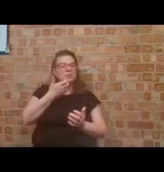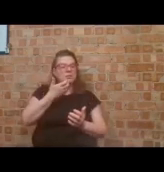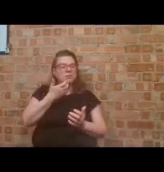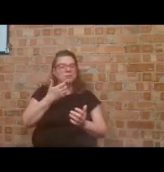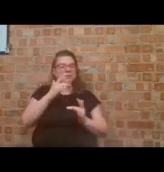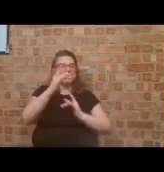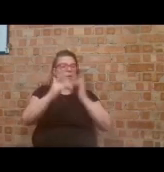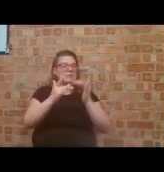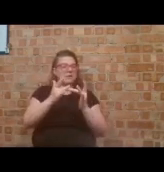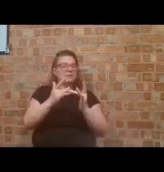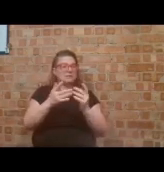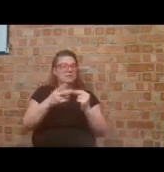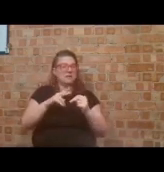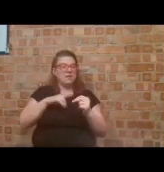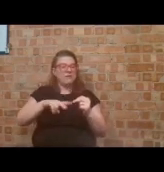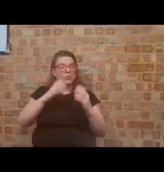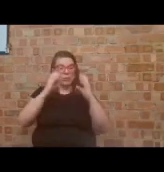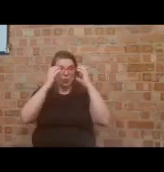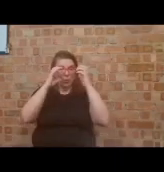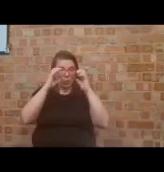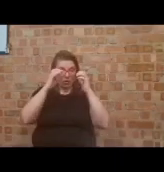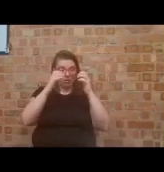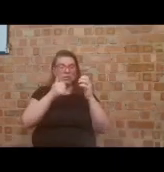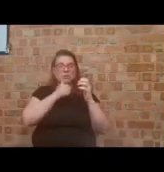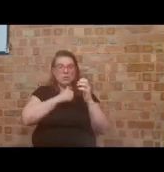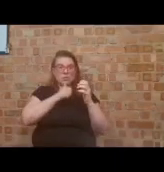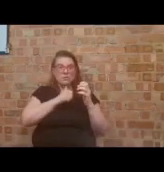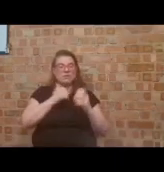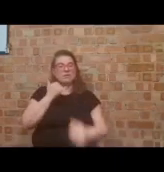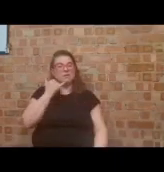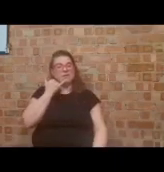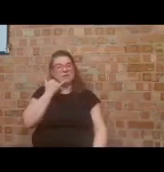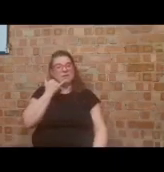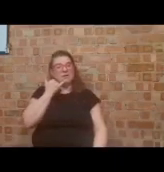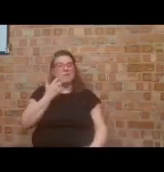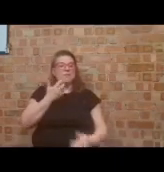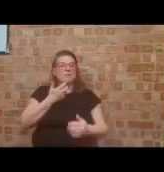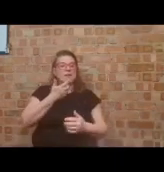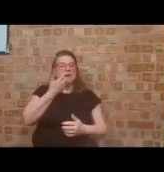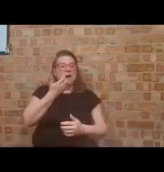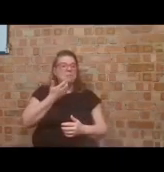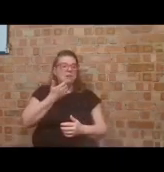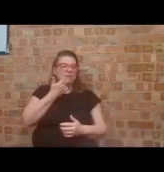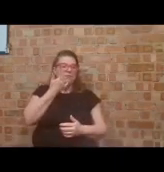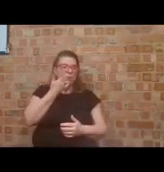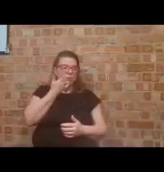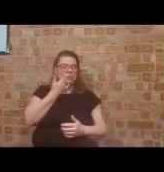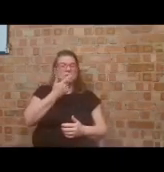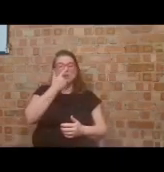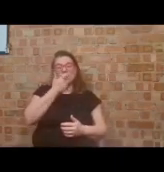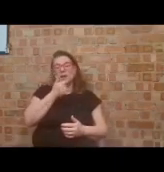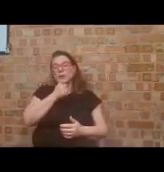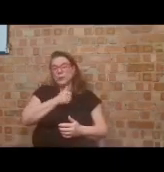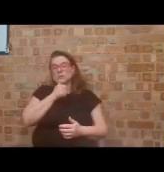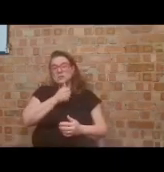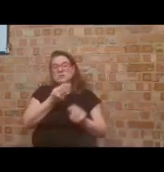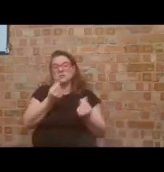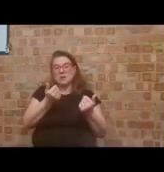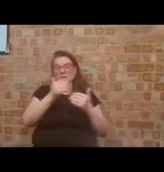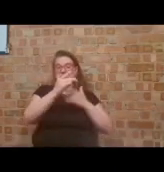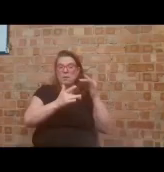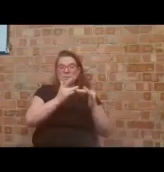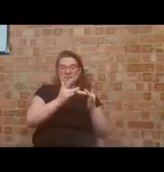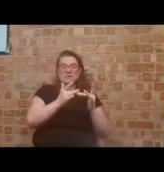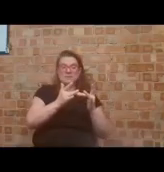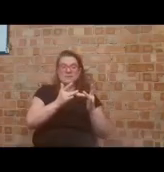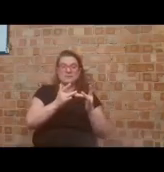So just if you do a Google search for using the iPhone with VoiceOver, you'll come across loads, some on the Apple website, some on the website of